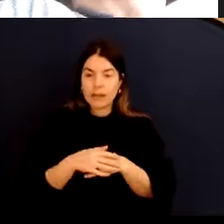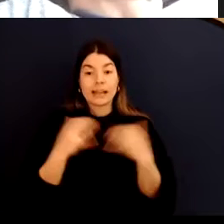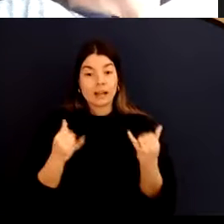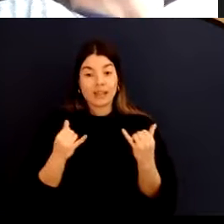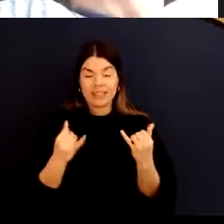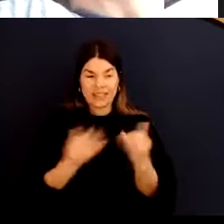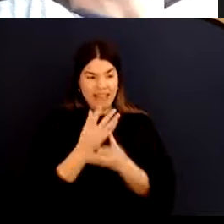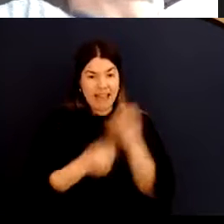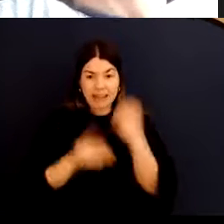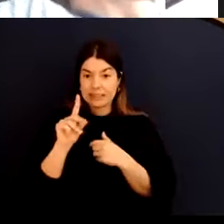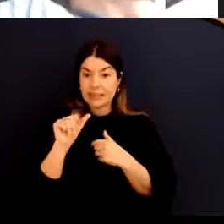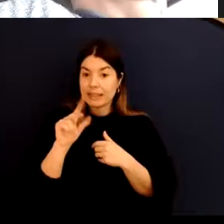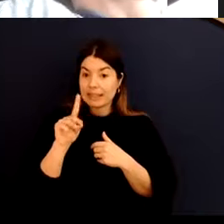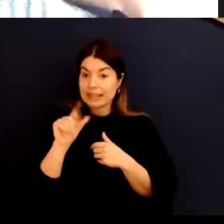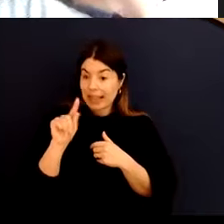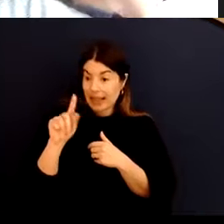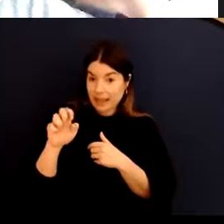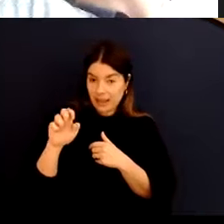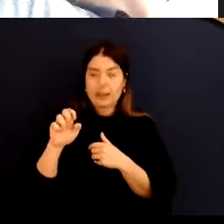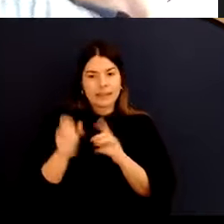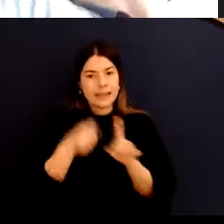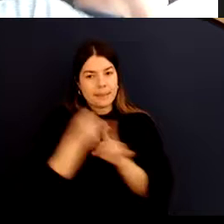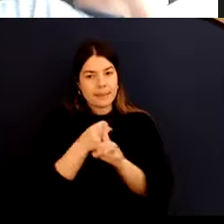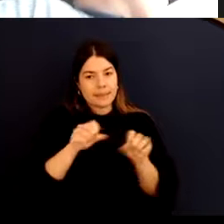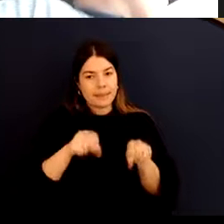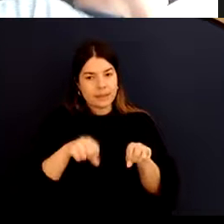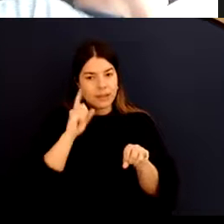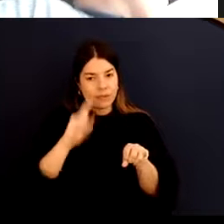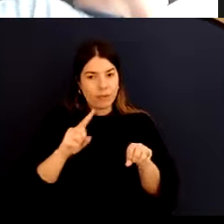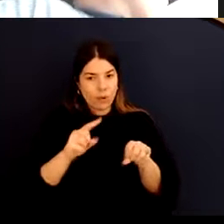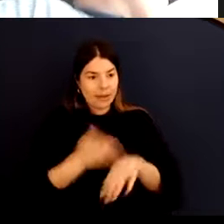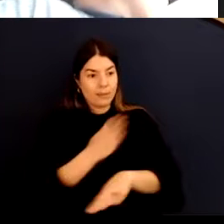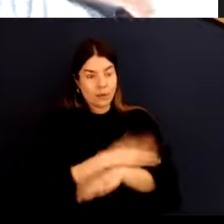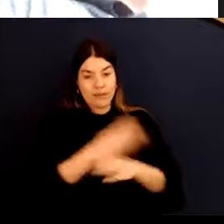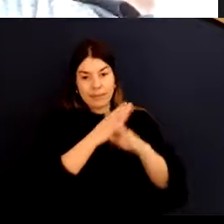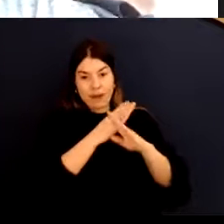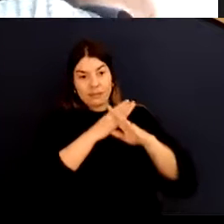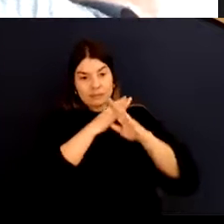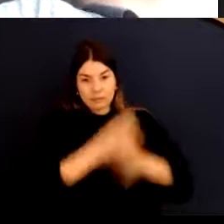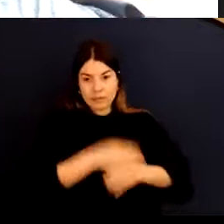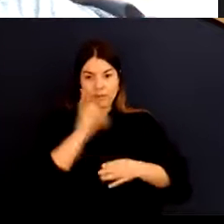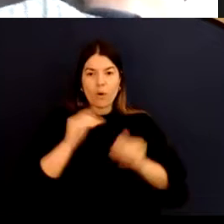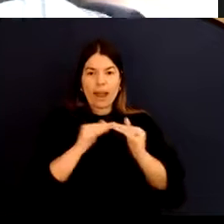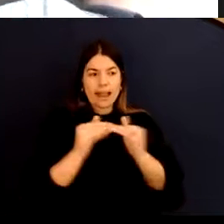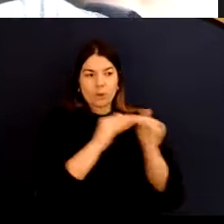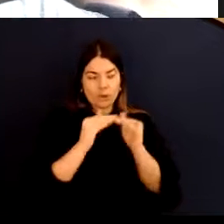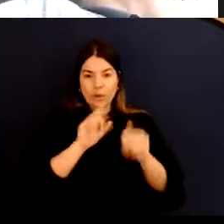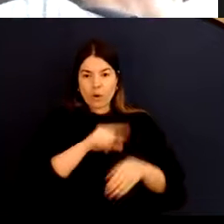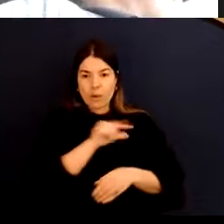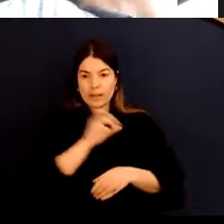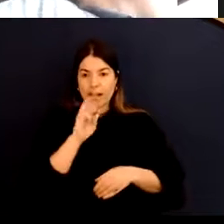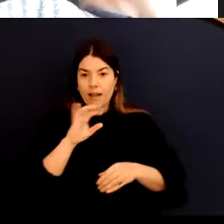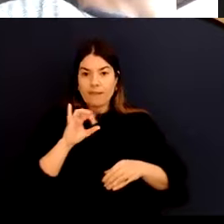of disability data impacts the ability to remove barriers for an equitable quality of life for those living